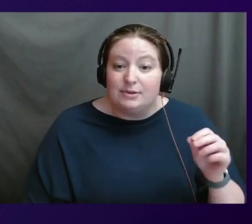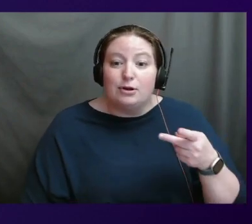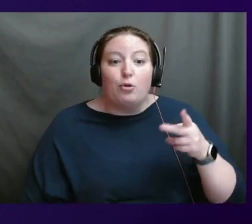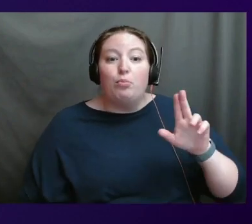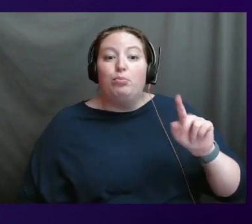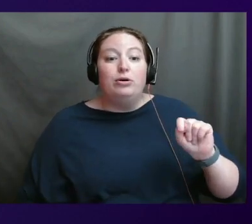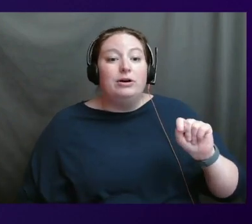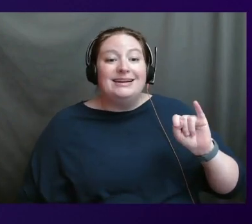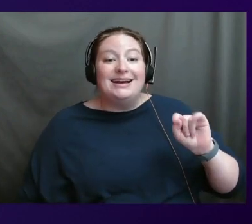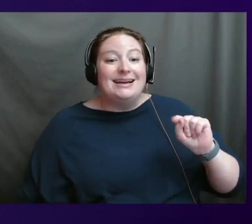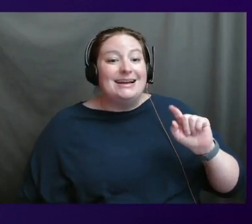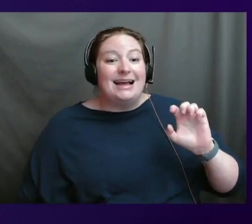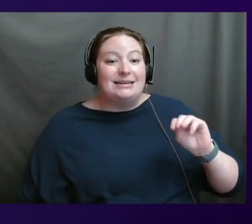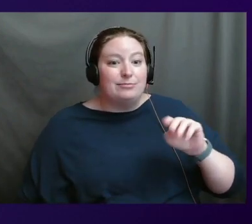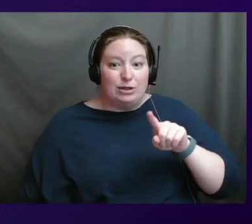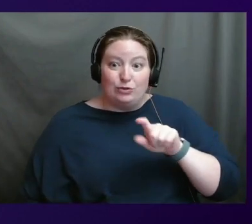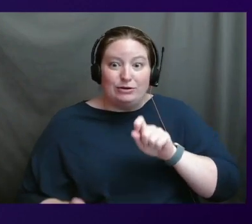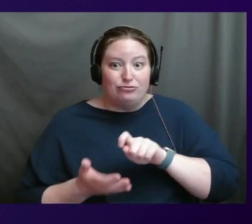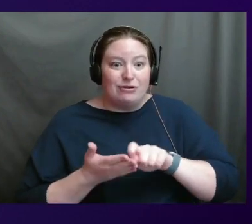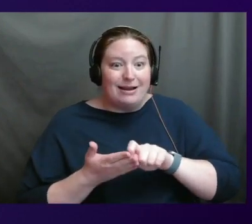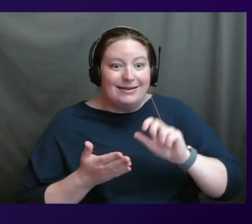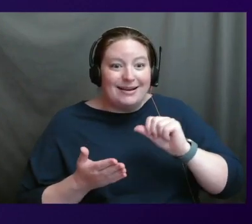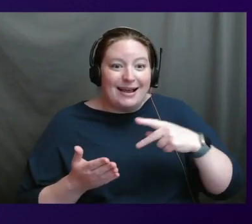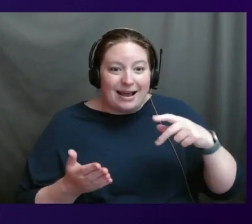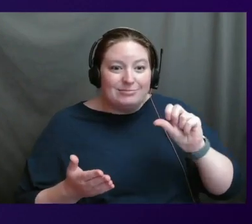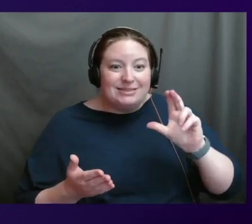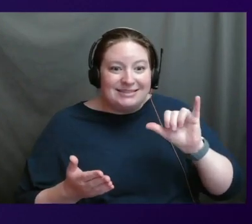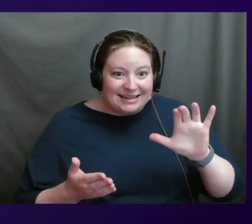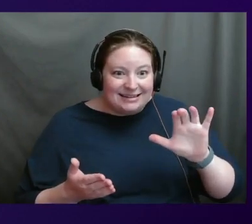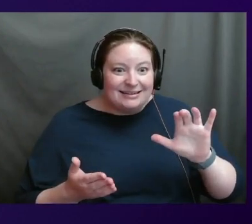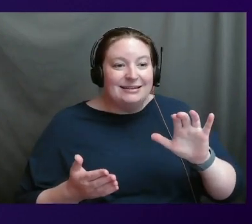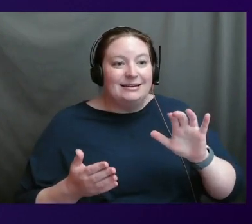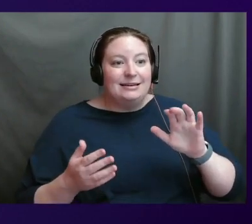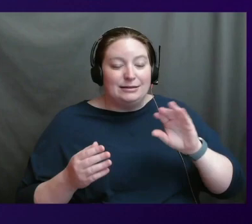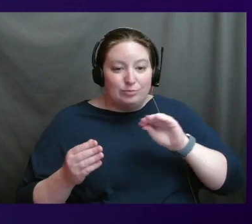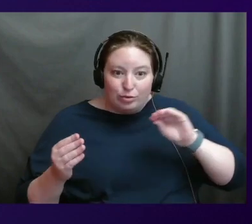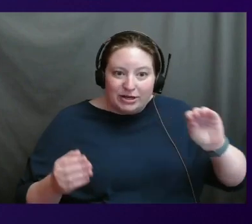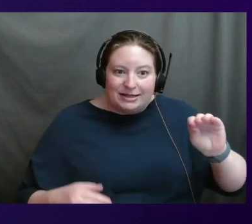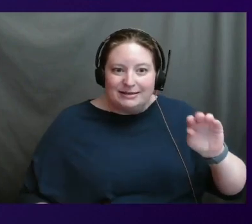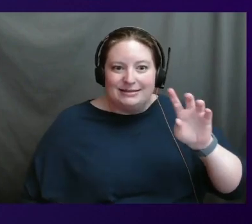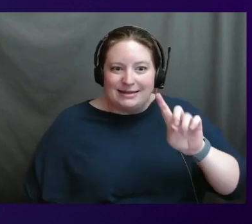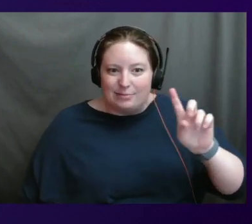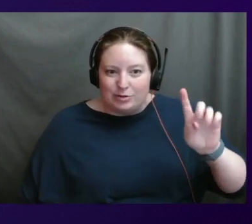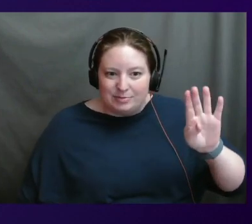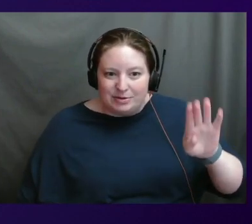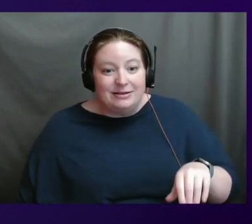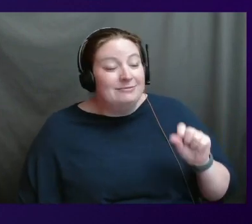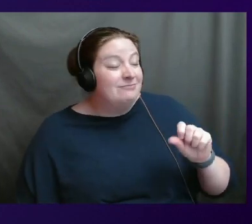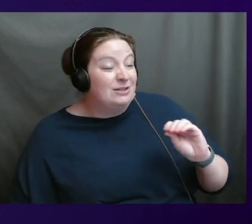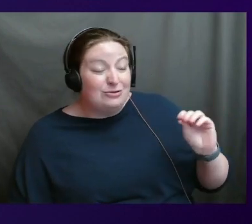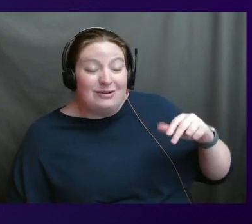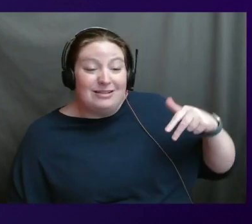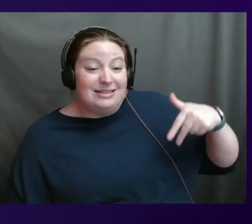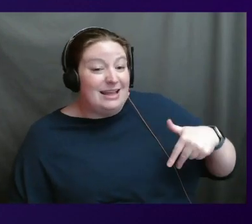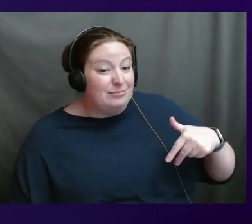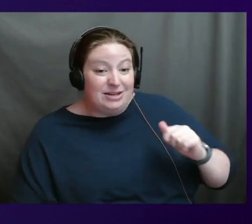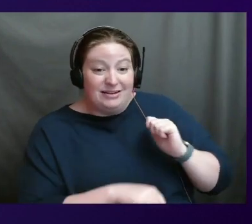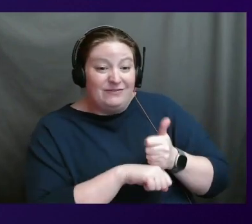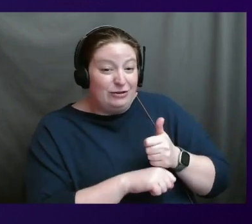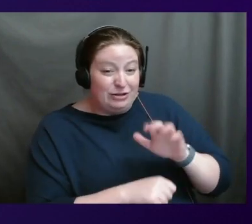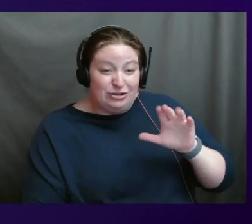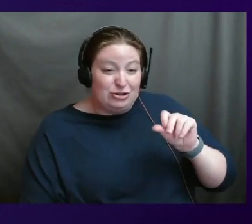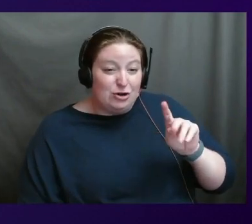No. AppSync's making that put item into Dynamo. Absolutely. There's Okay. no Lambda configuration code. To specify a little bit, in